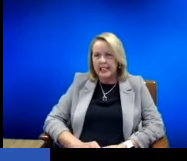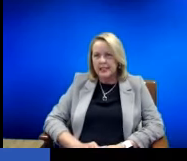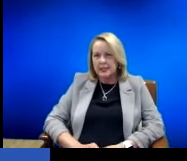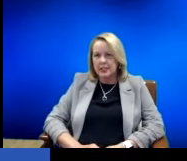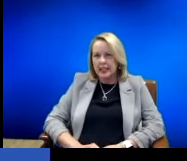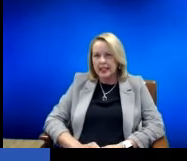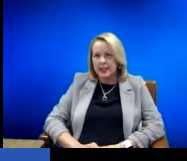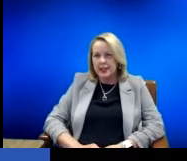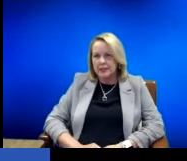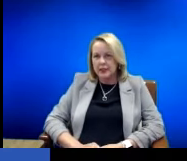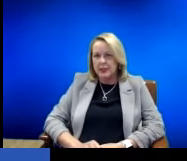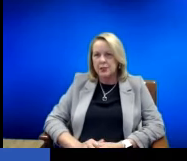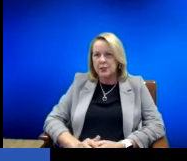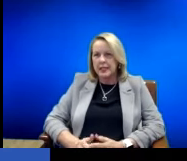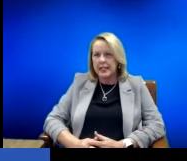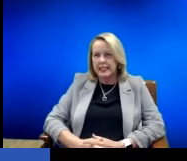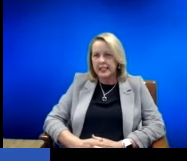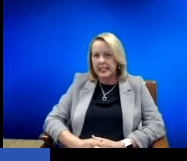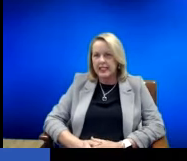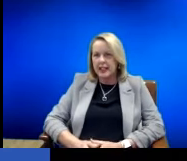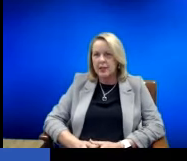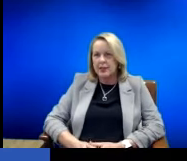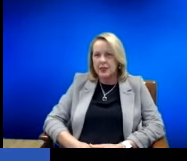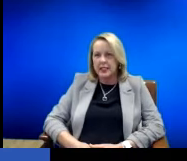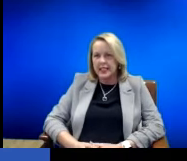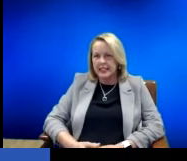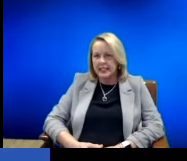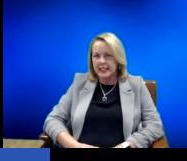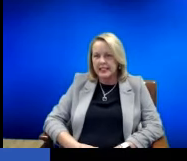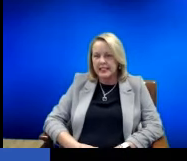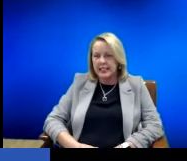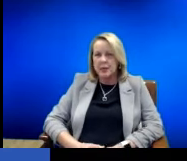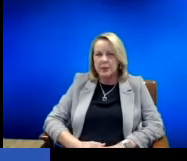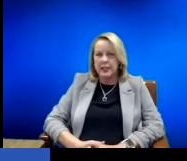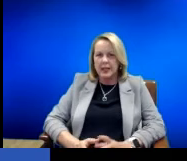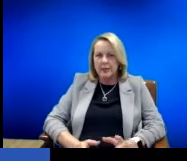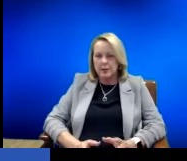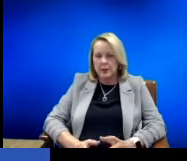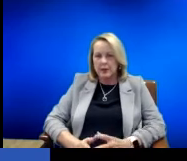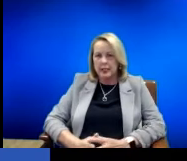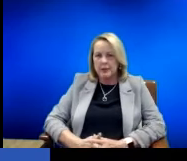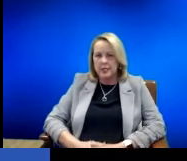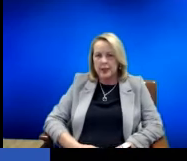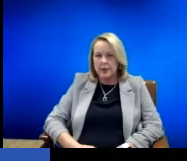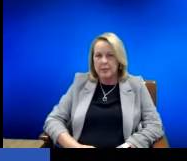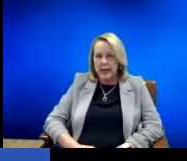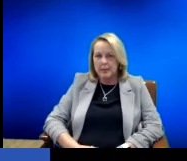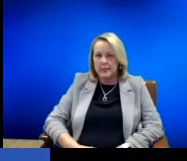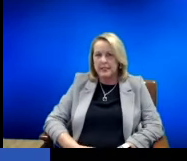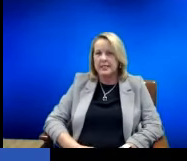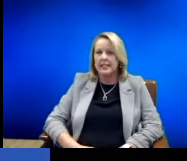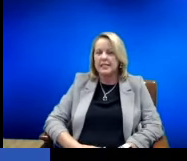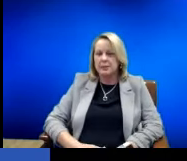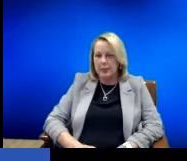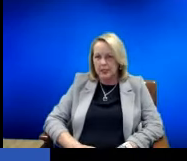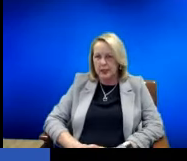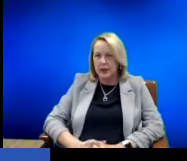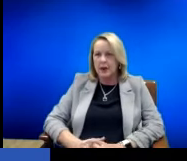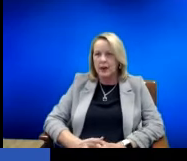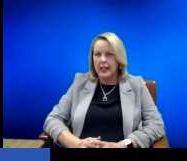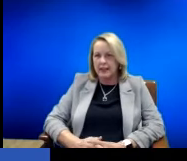and as of July 31st, 2018, over 39 states had opened ABLE programs on the map. The states